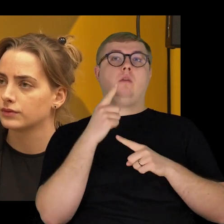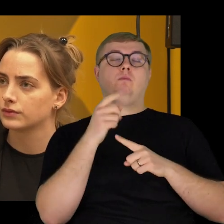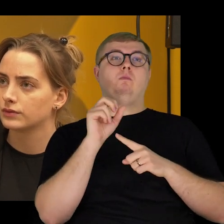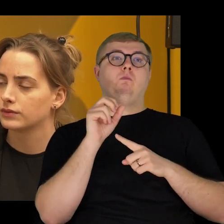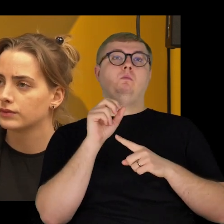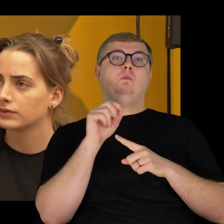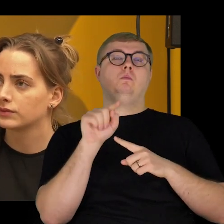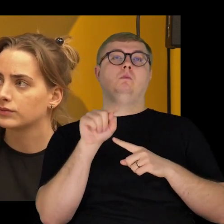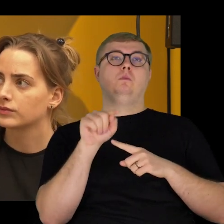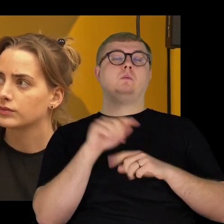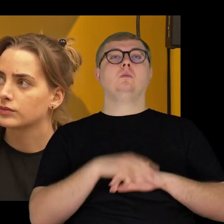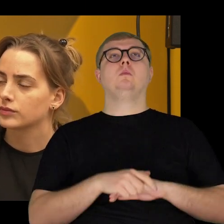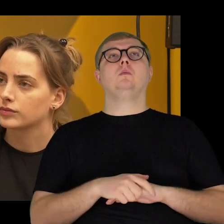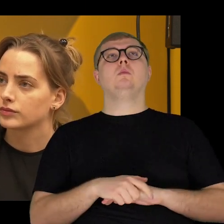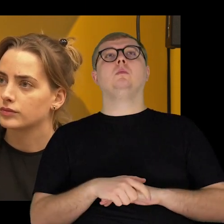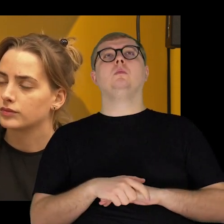that